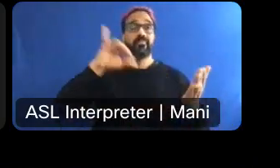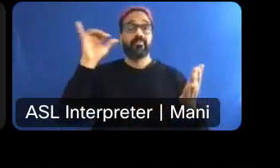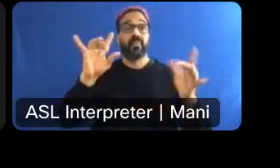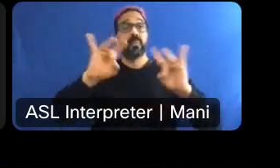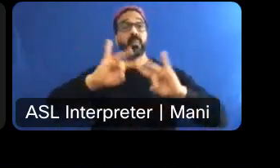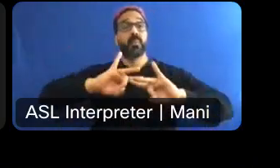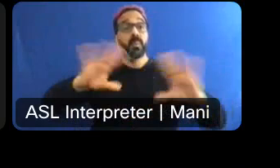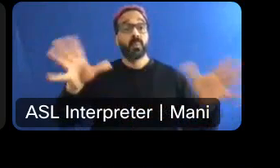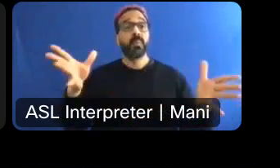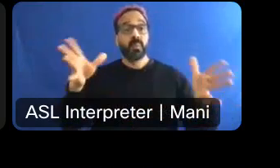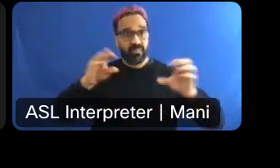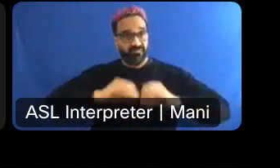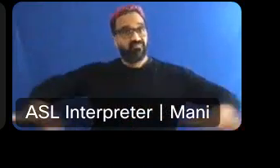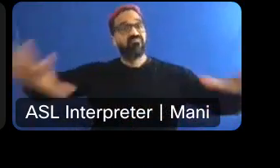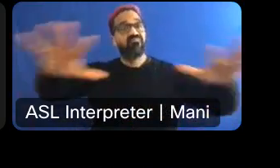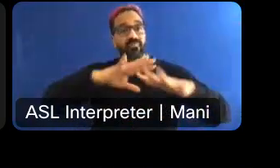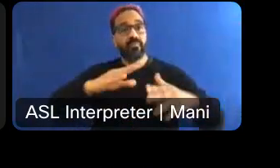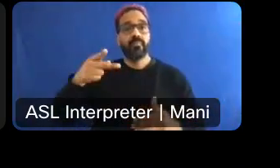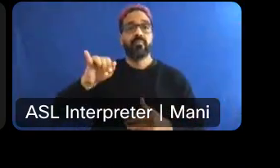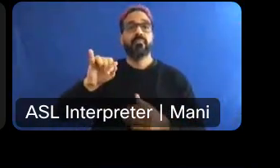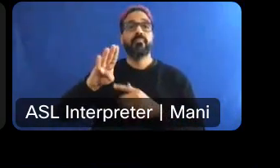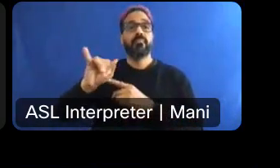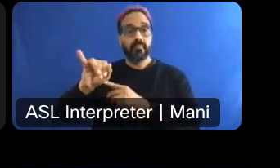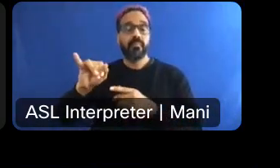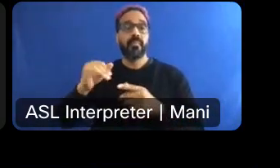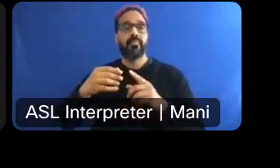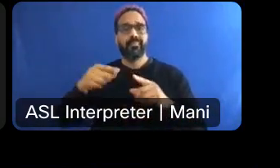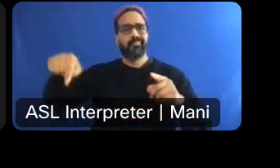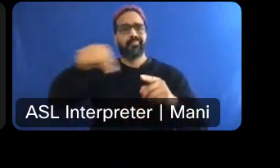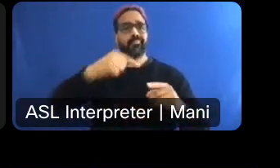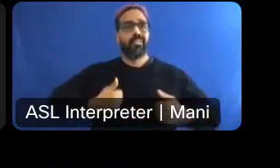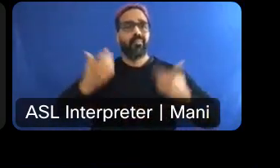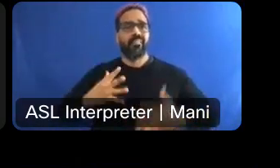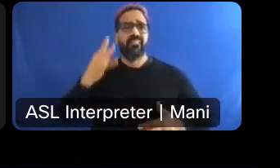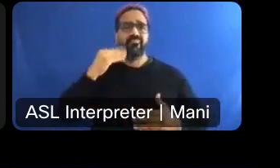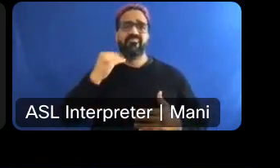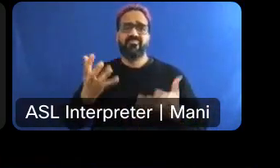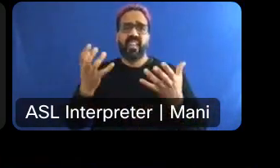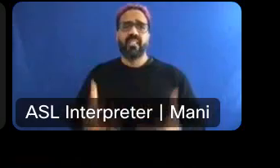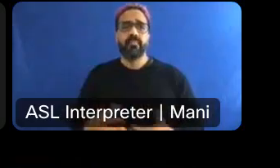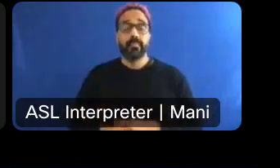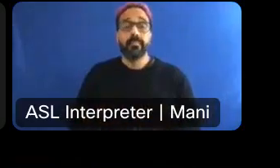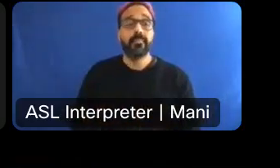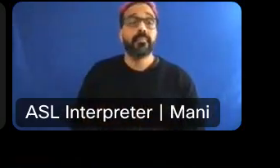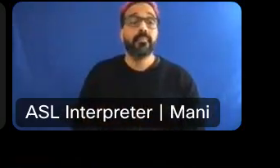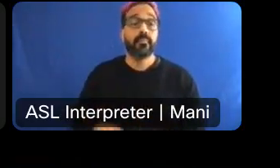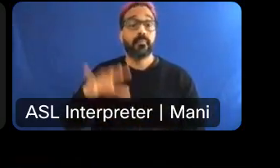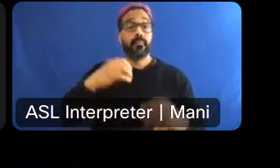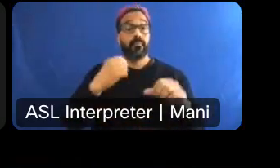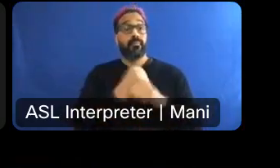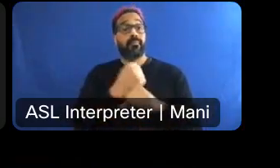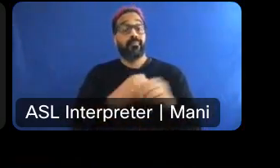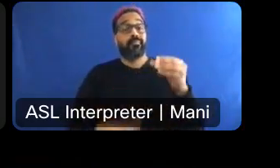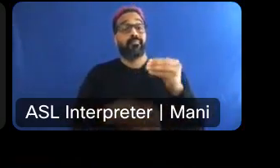partner-inflicted brain injuries amongst survivors. And with these statistics continued, it was